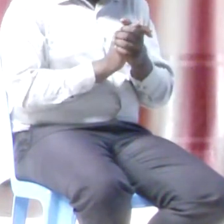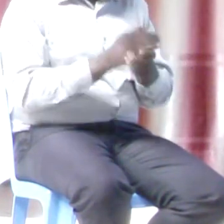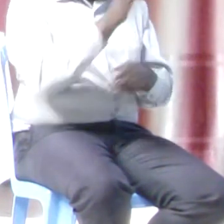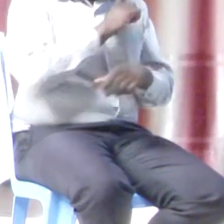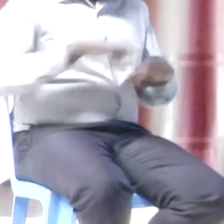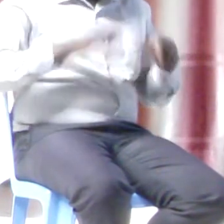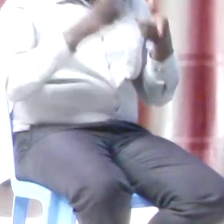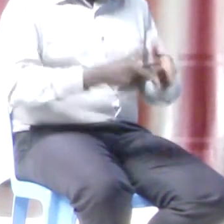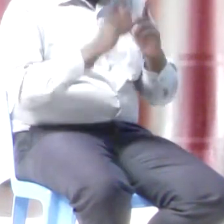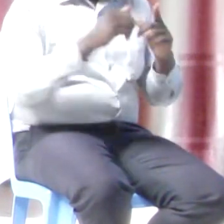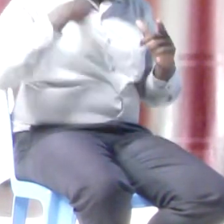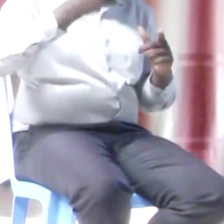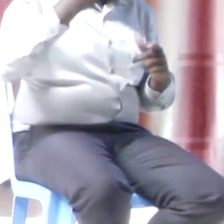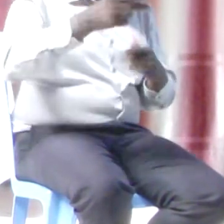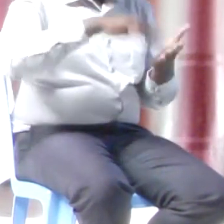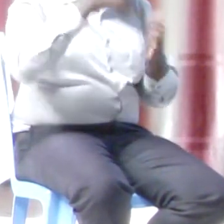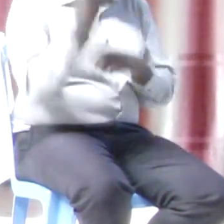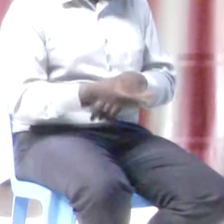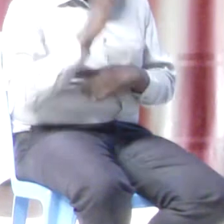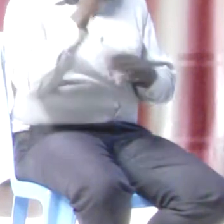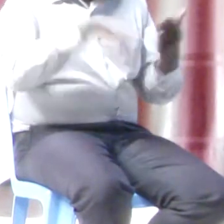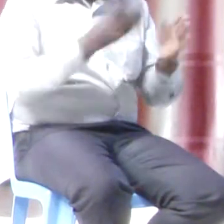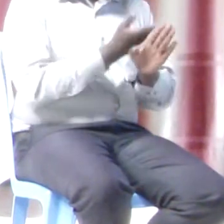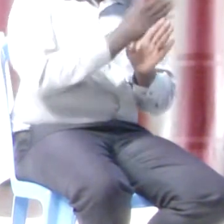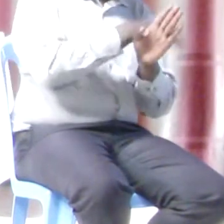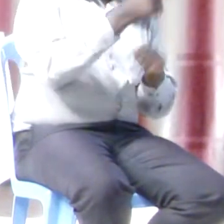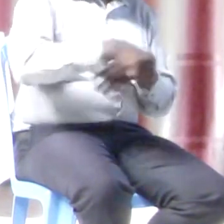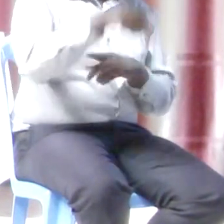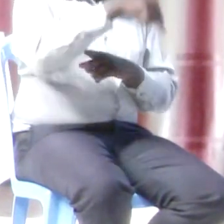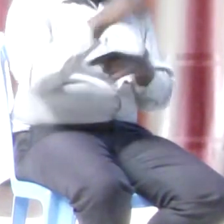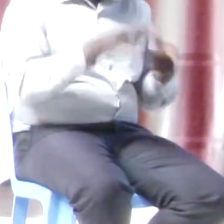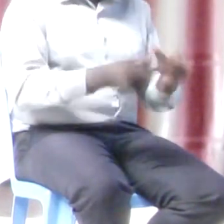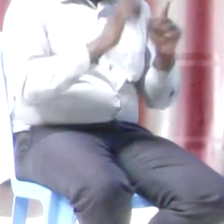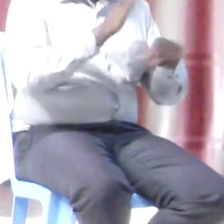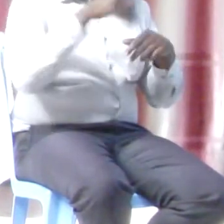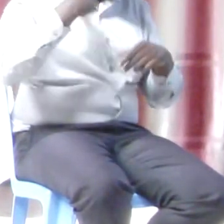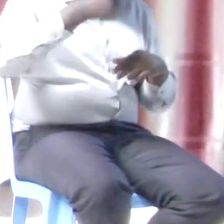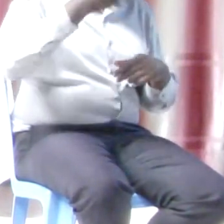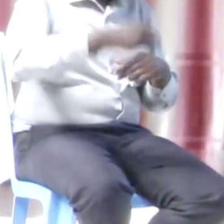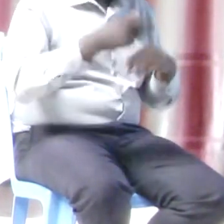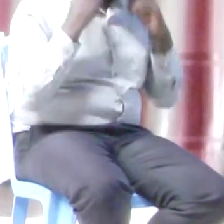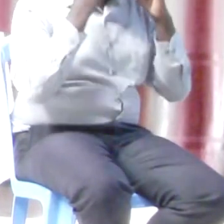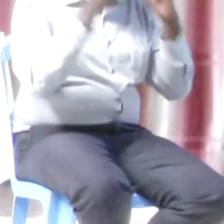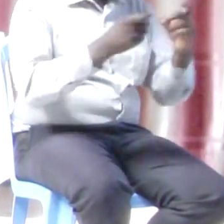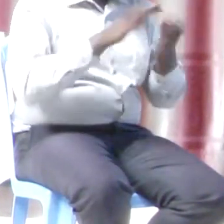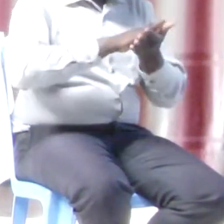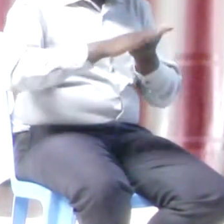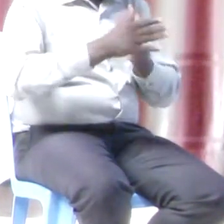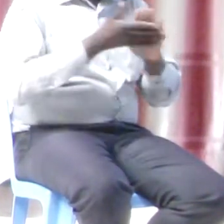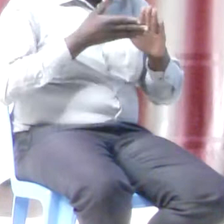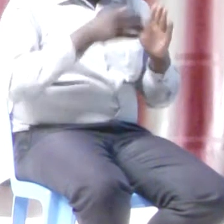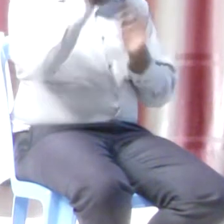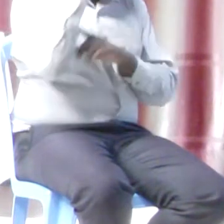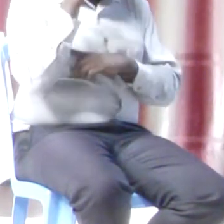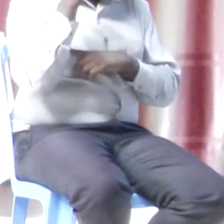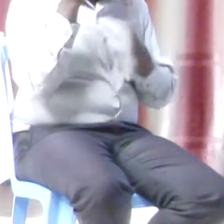Lord, let every failure be behind us. Let every sin be forgiven. Hallelujah. Because the verdict has